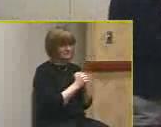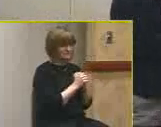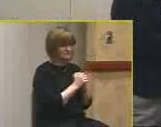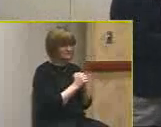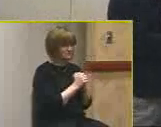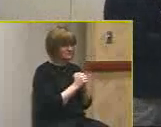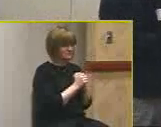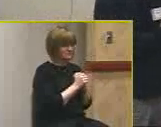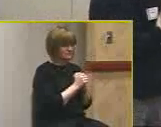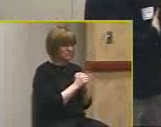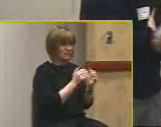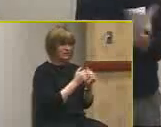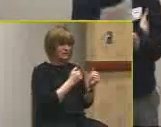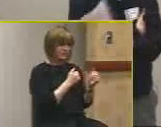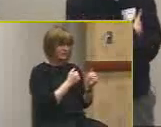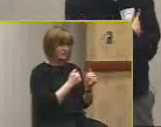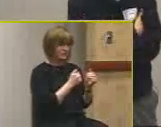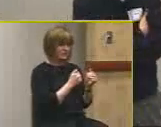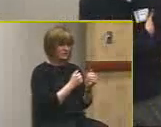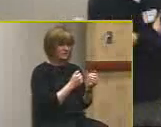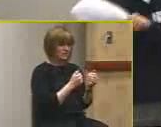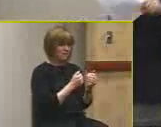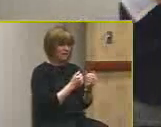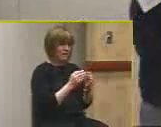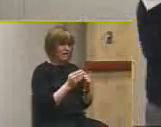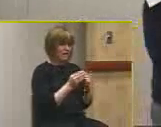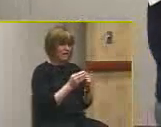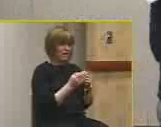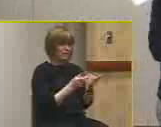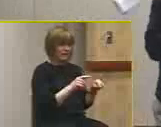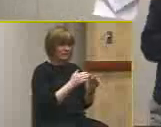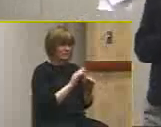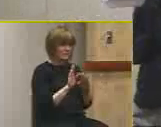What antecedent manipulations do you got for him?